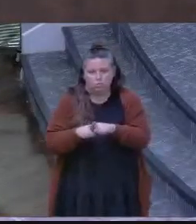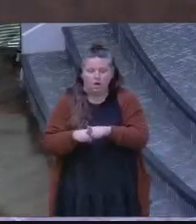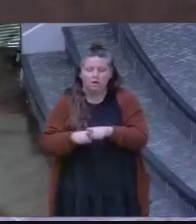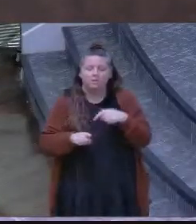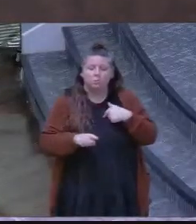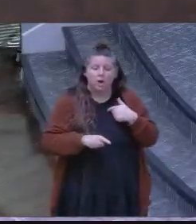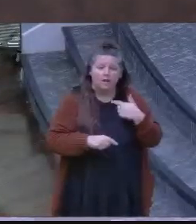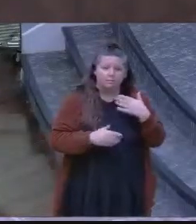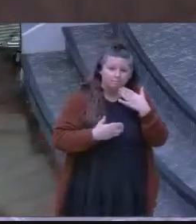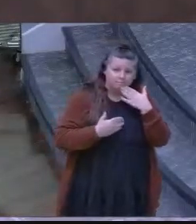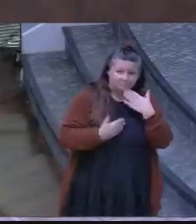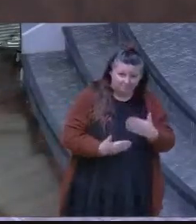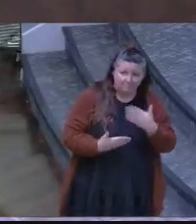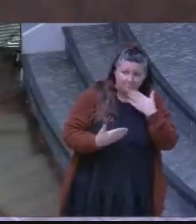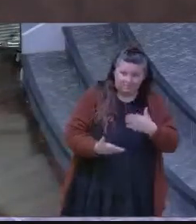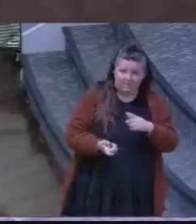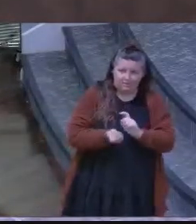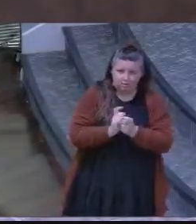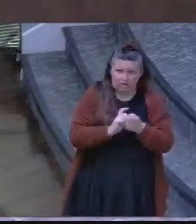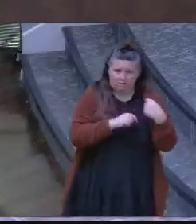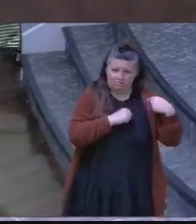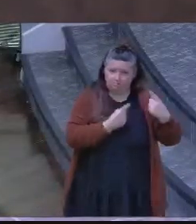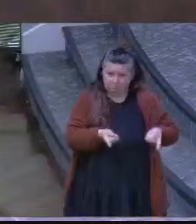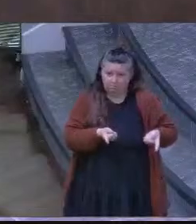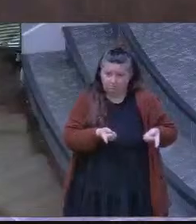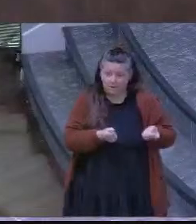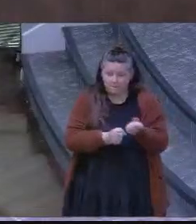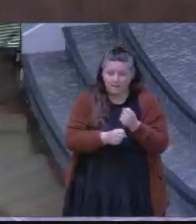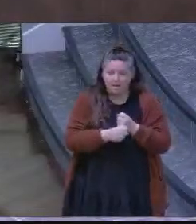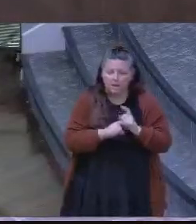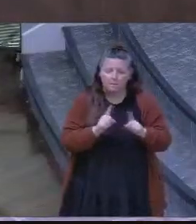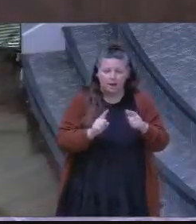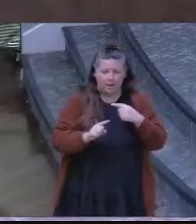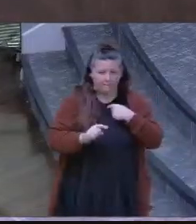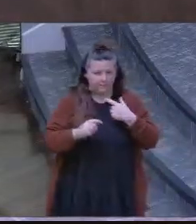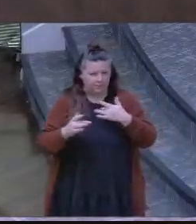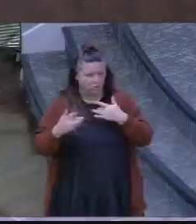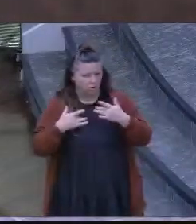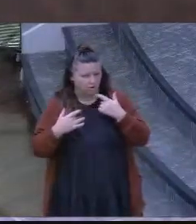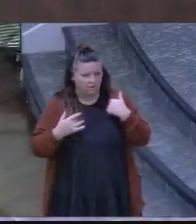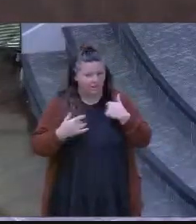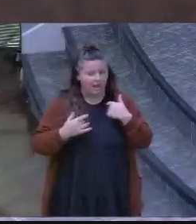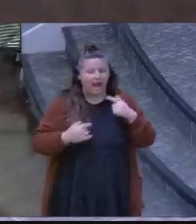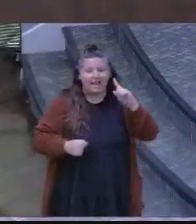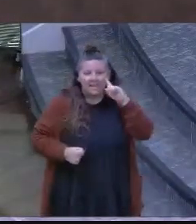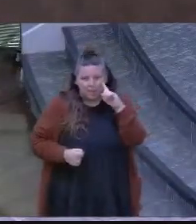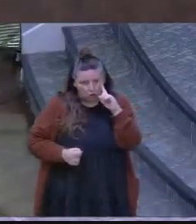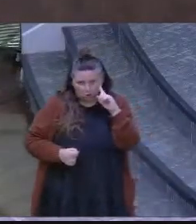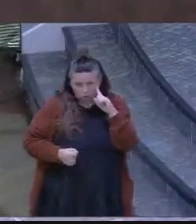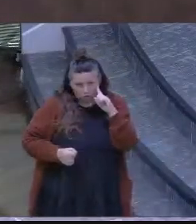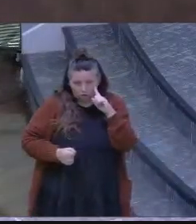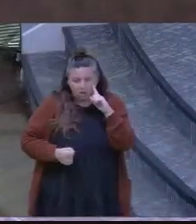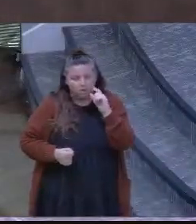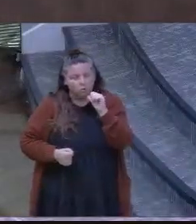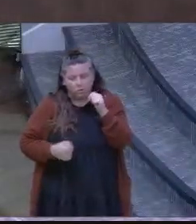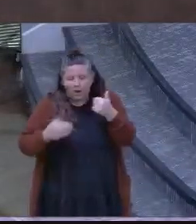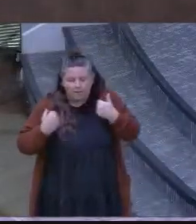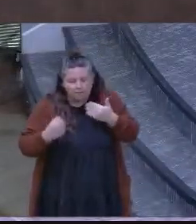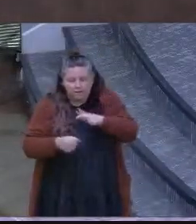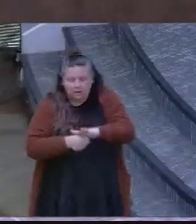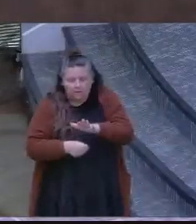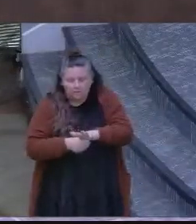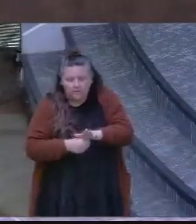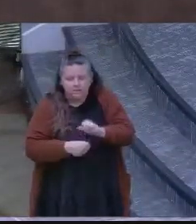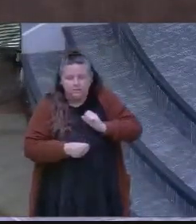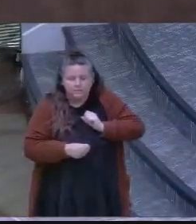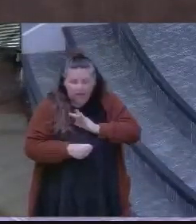but I'm concerned that we believe that we don't, I hear that we don't have the capacity, but